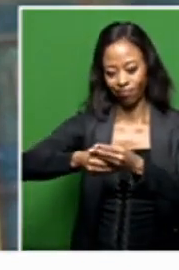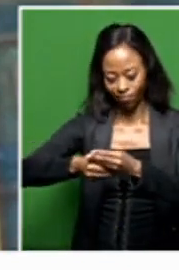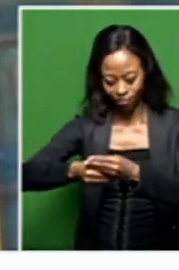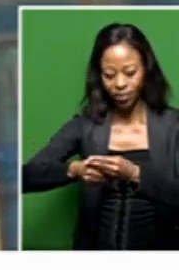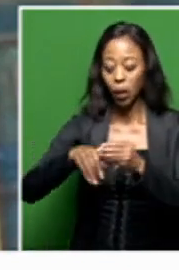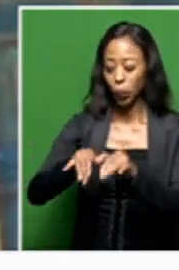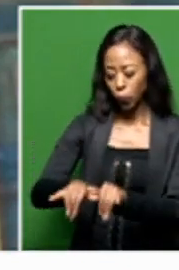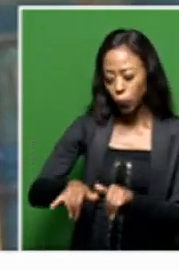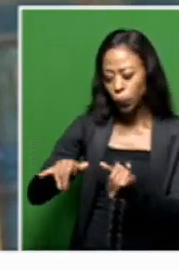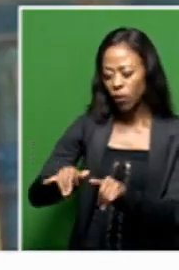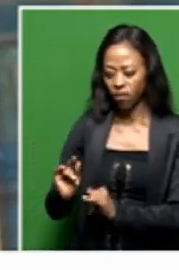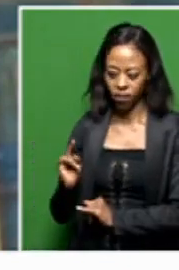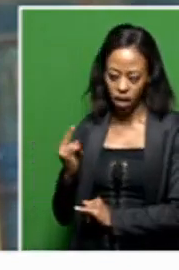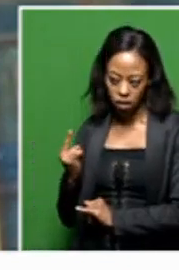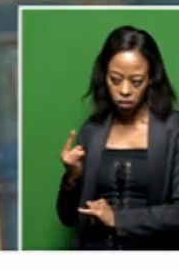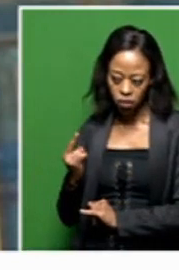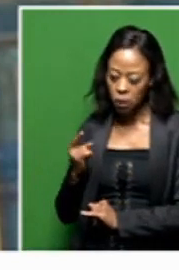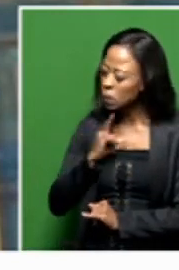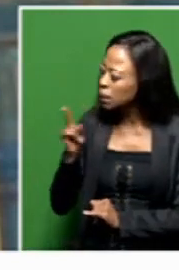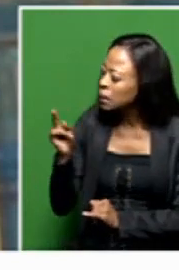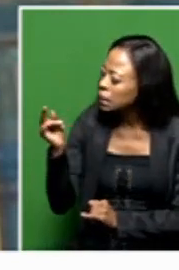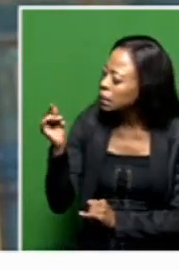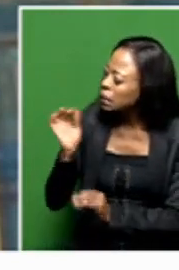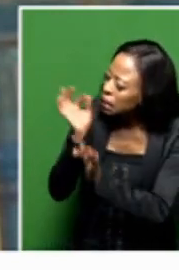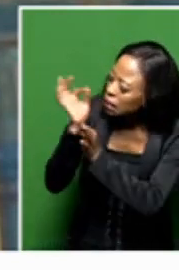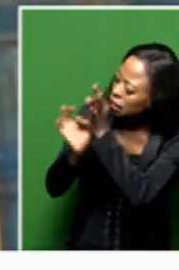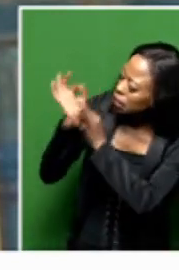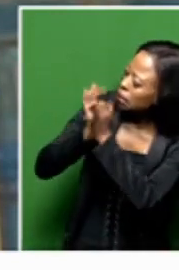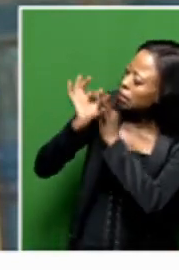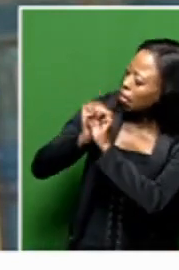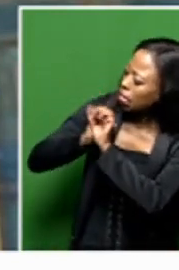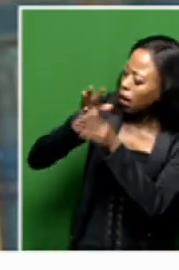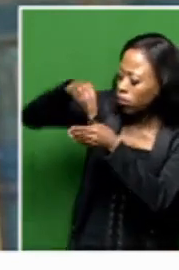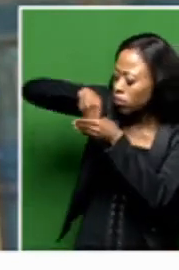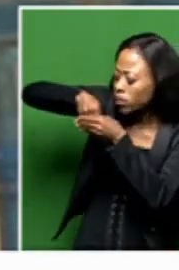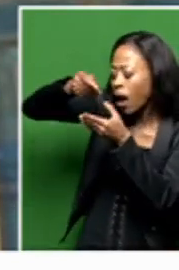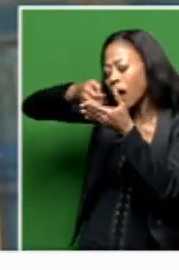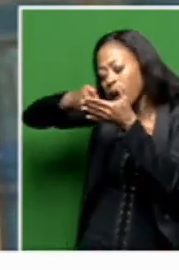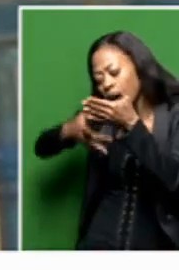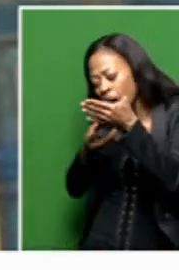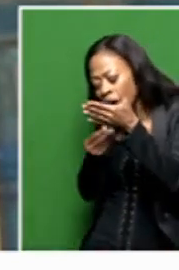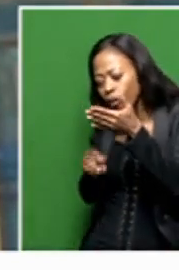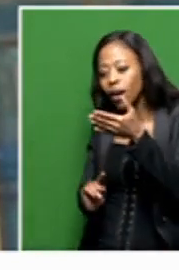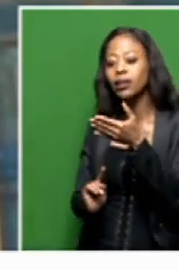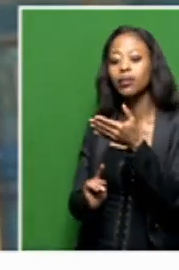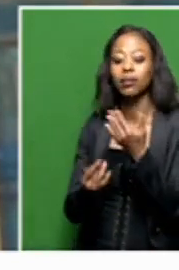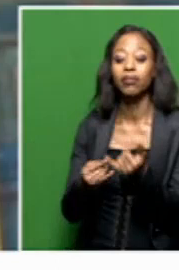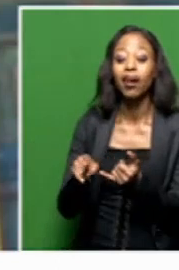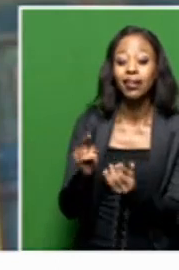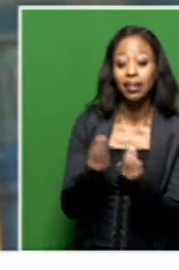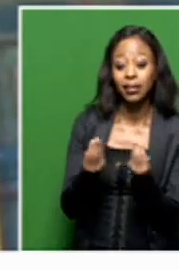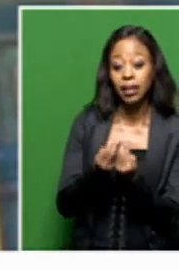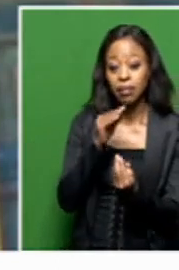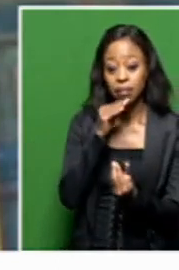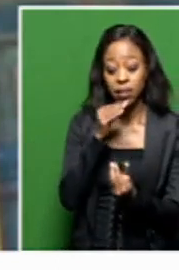We will wait until we've got more clarity on all of the mixing. And that matter is on the agenda for the